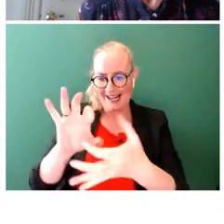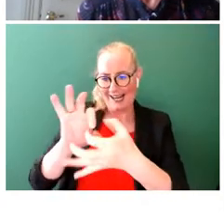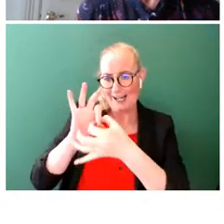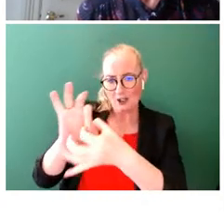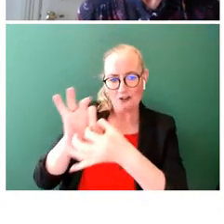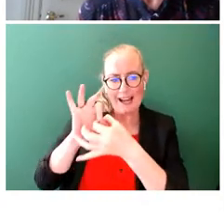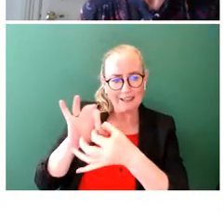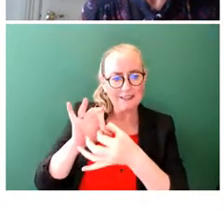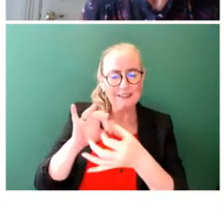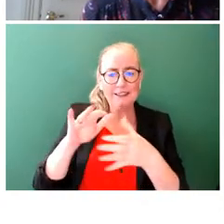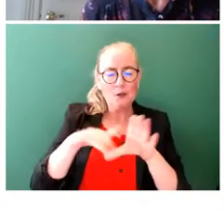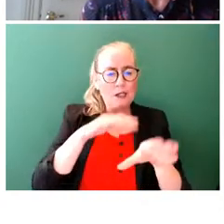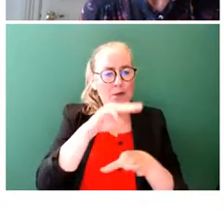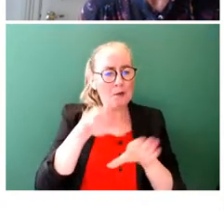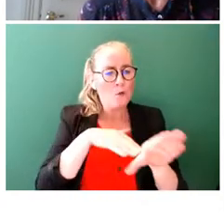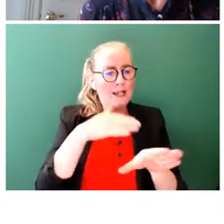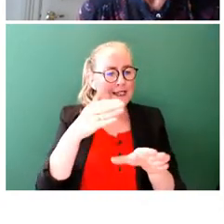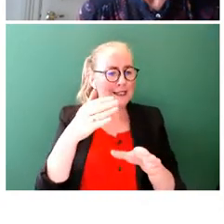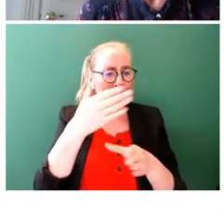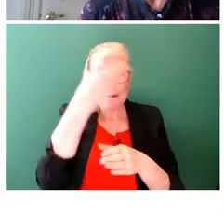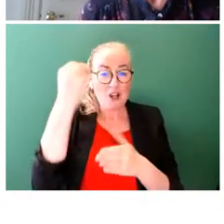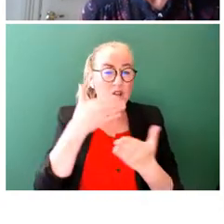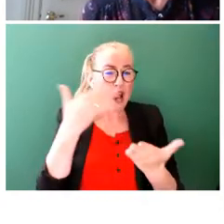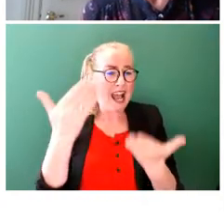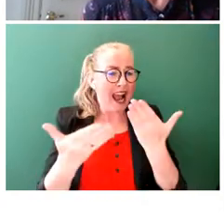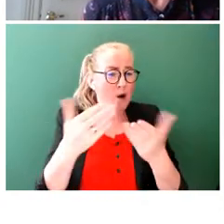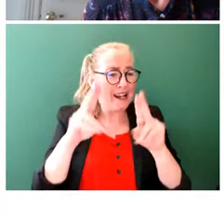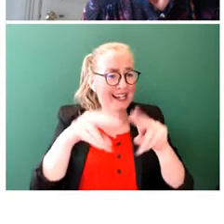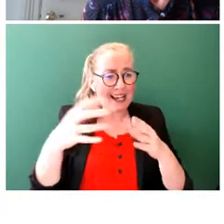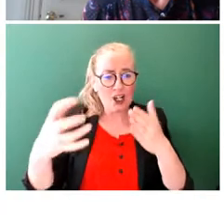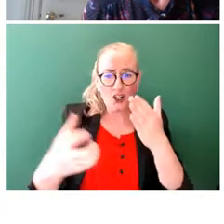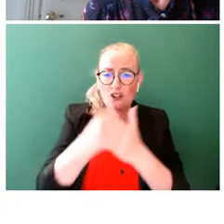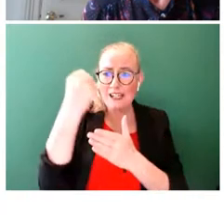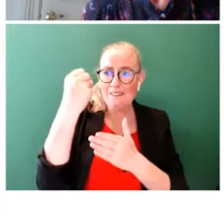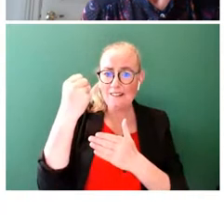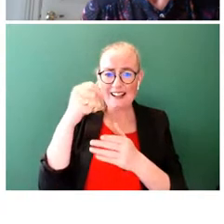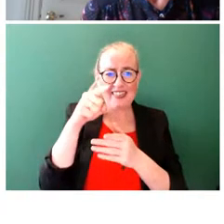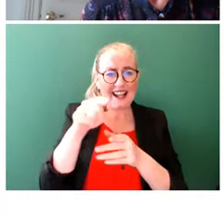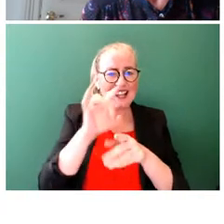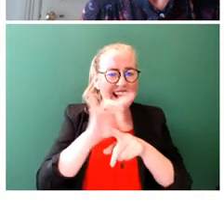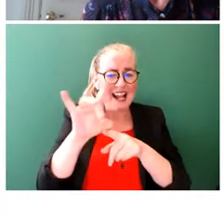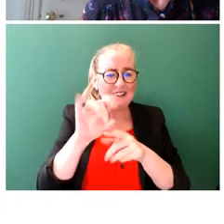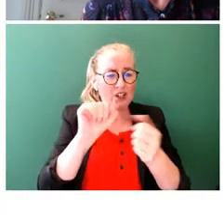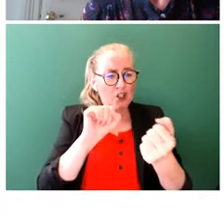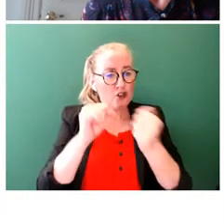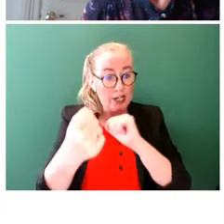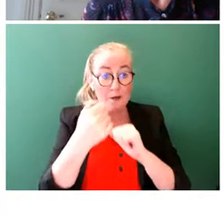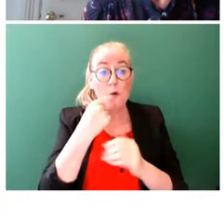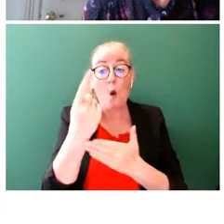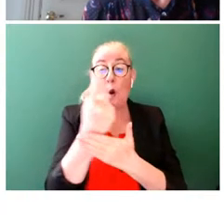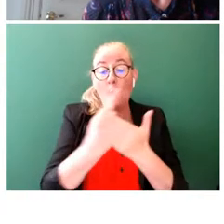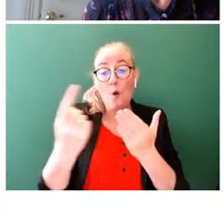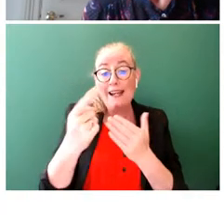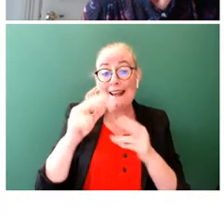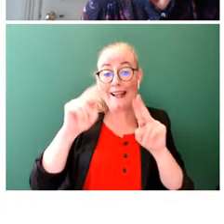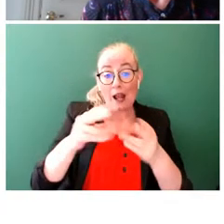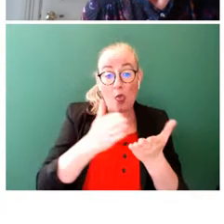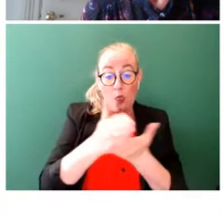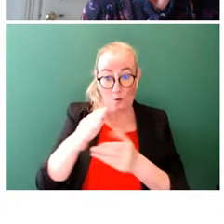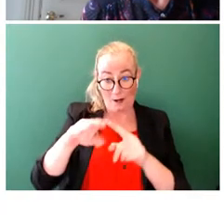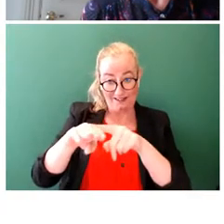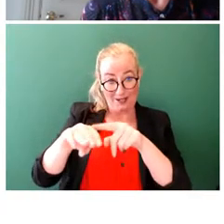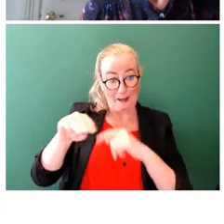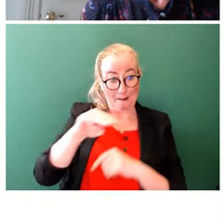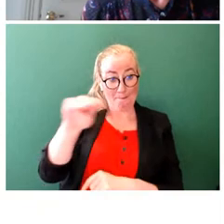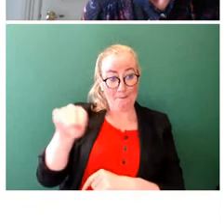dementia. So how do we achieve a culture change? That is something that we can only do through people. And